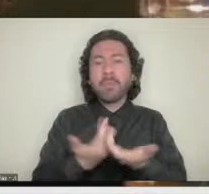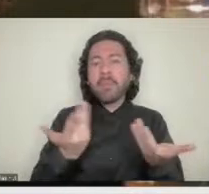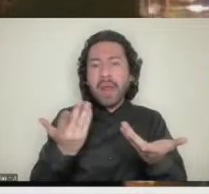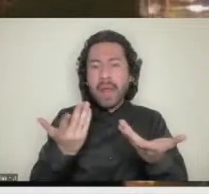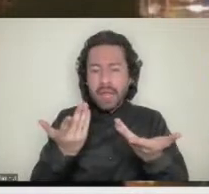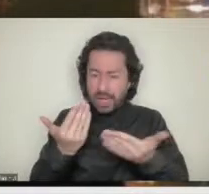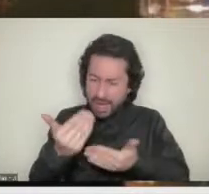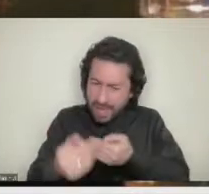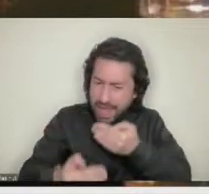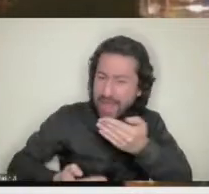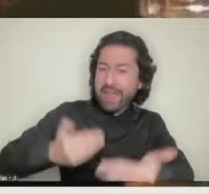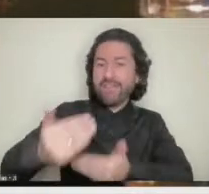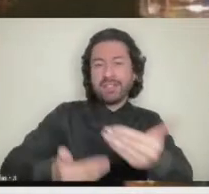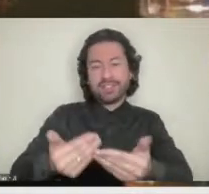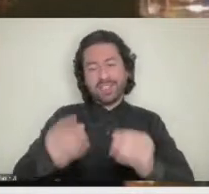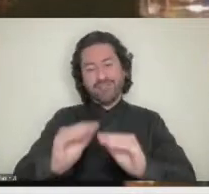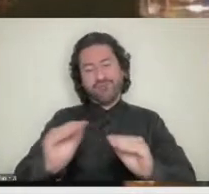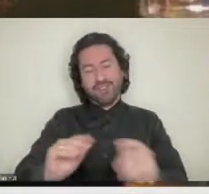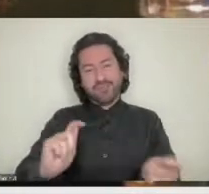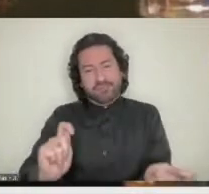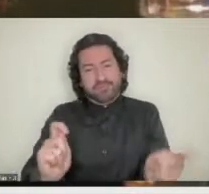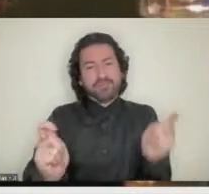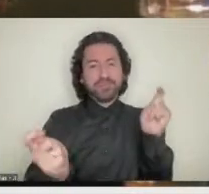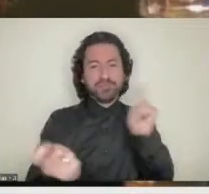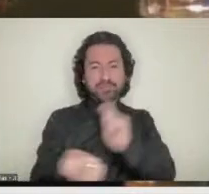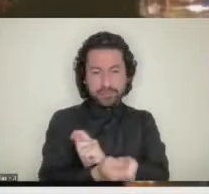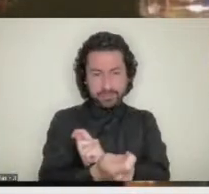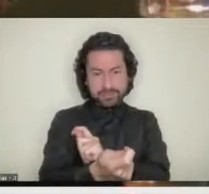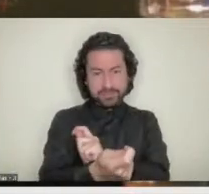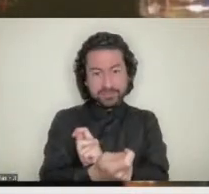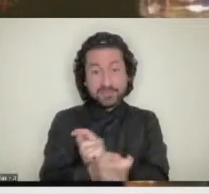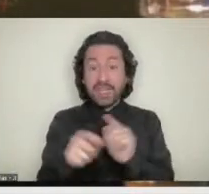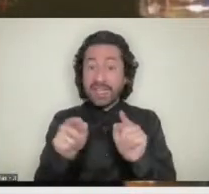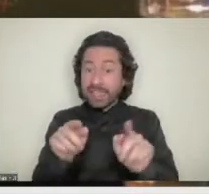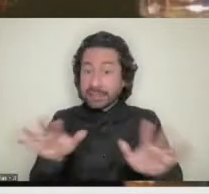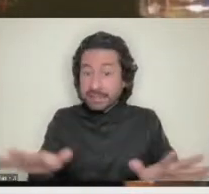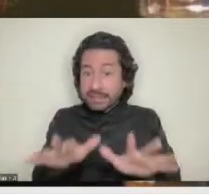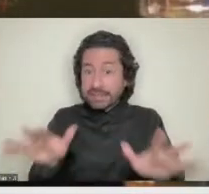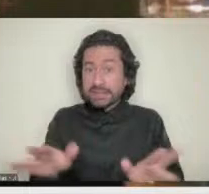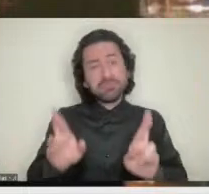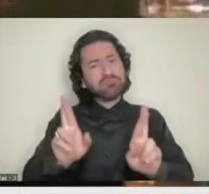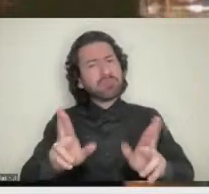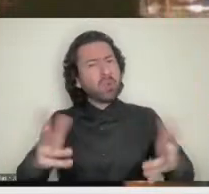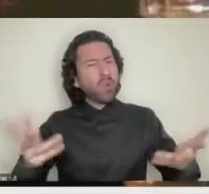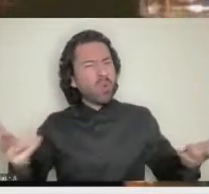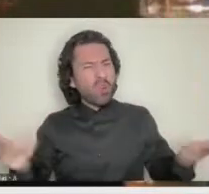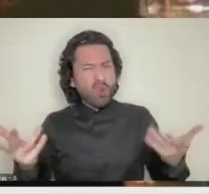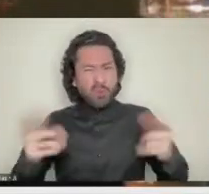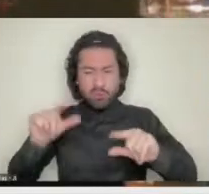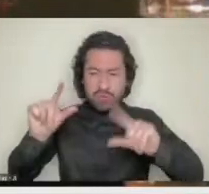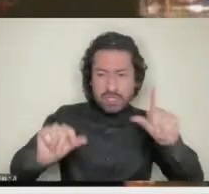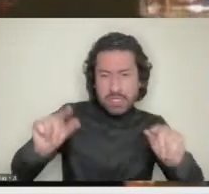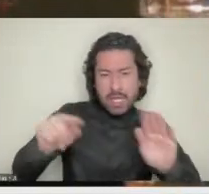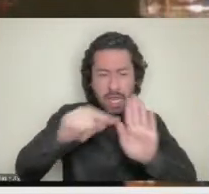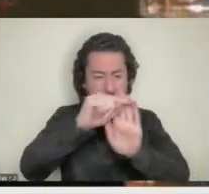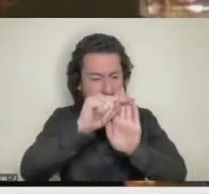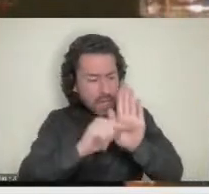push forward the commitment or going forward in improving education and the effort in having